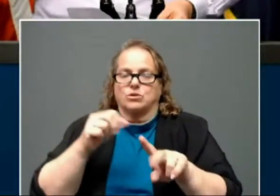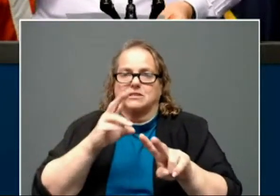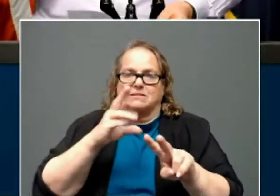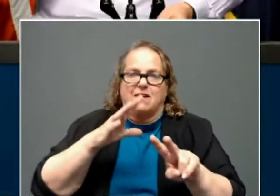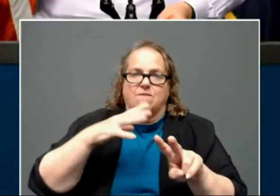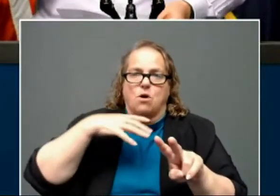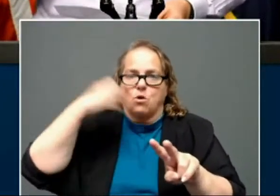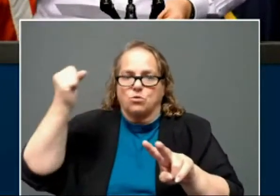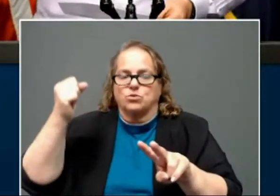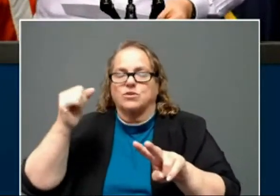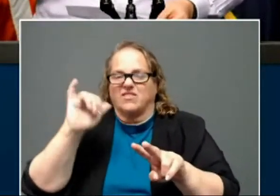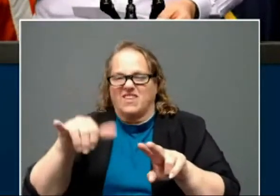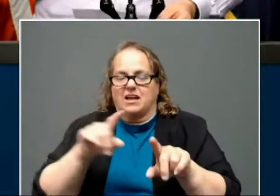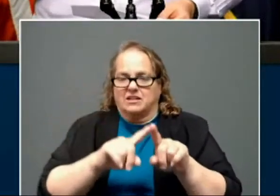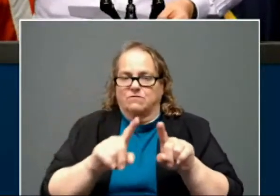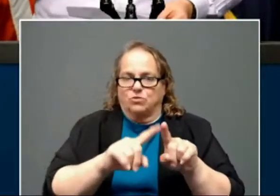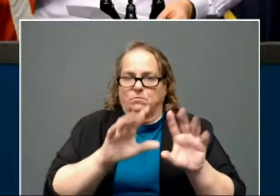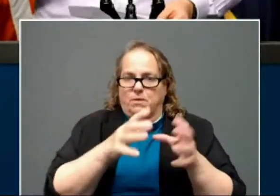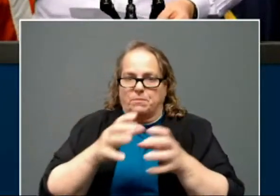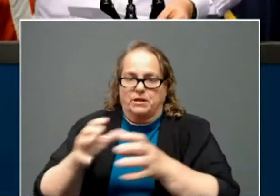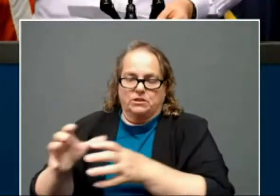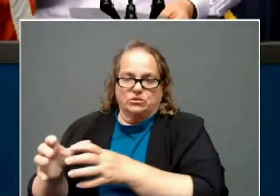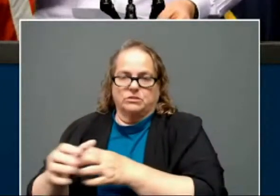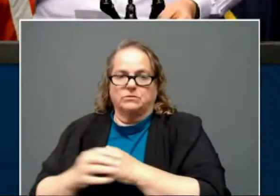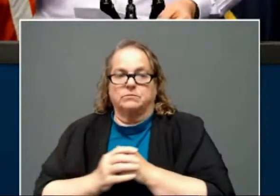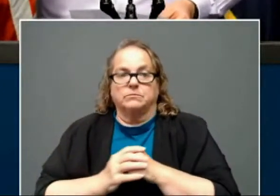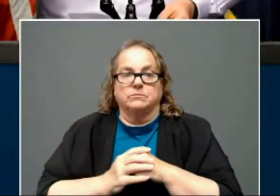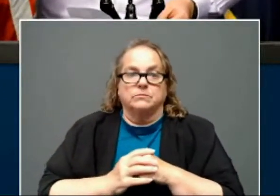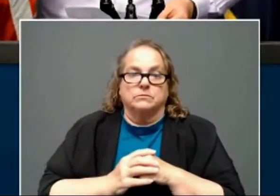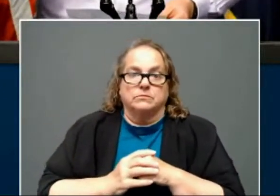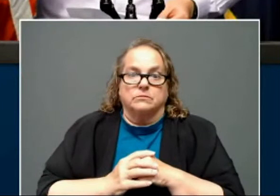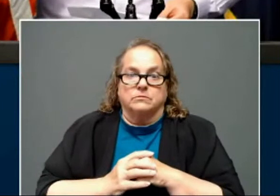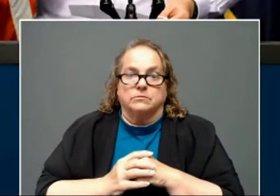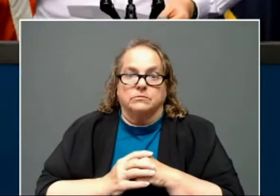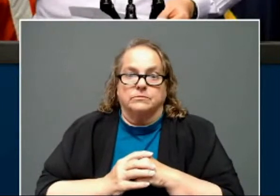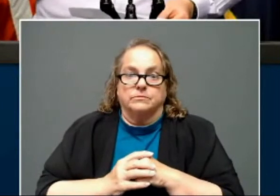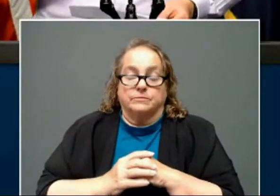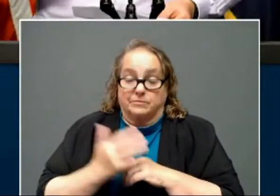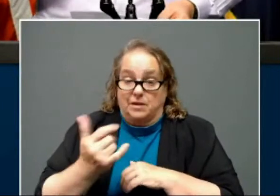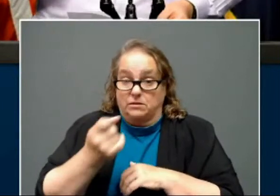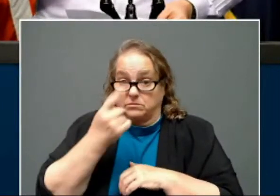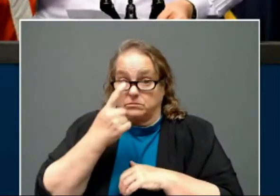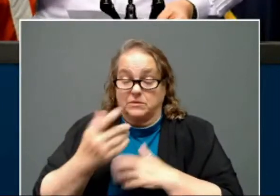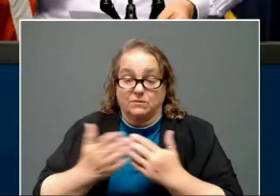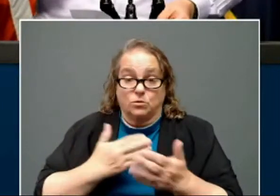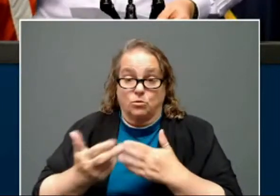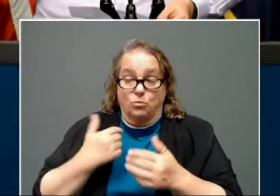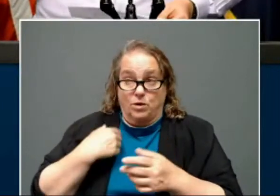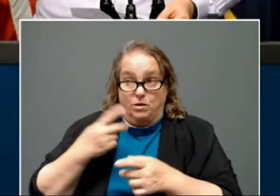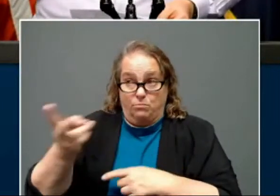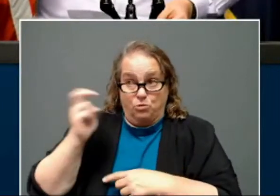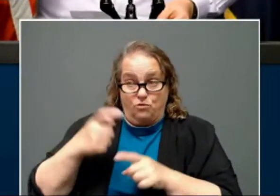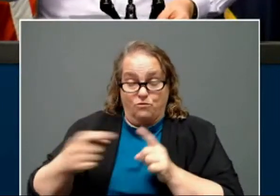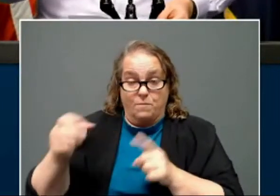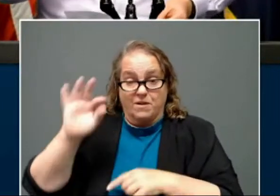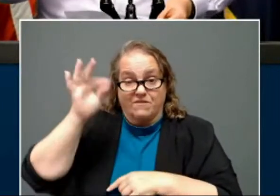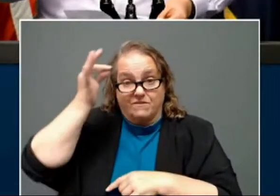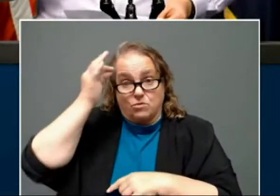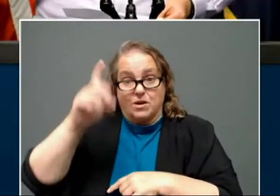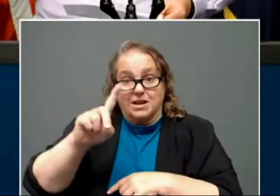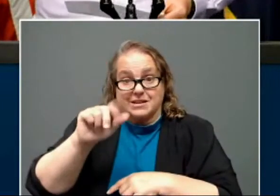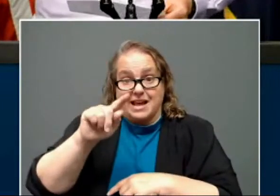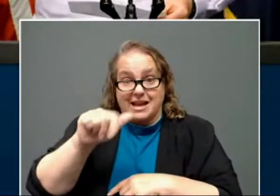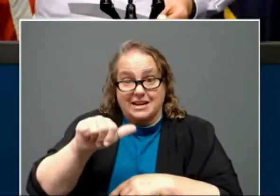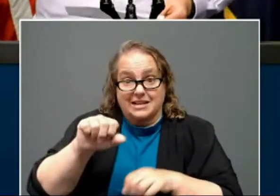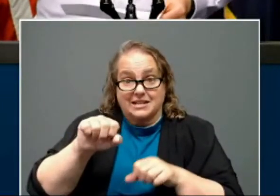I'm going to observe, even though we pull from the federal data set, because the algorithms are different, because the methodologies are